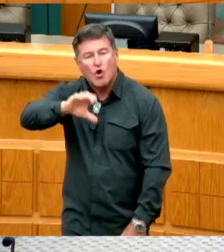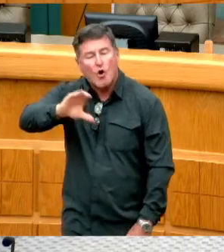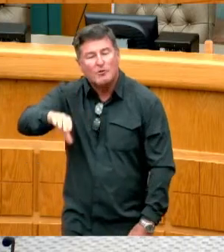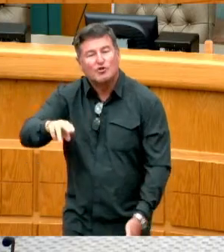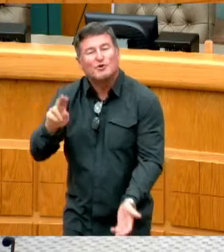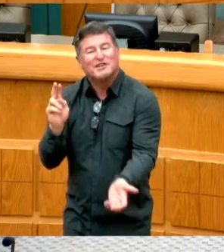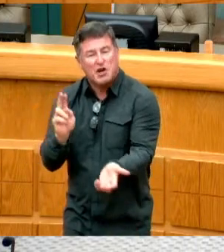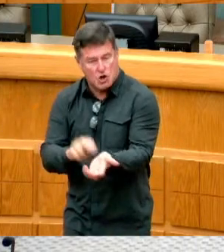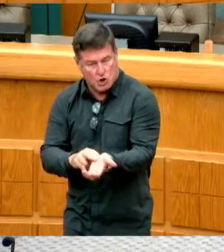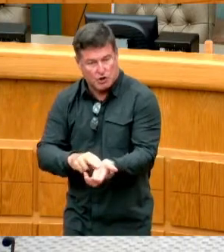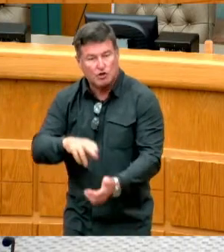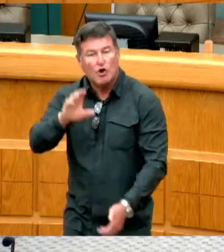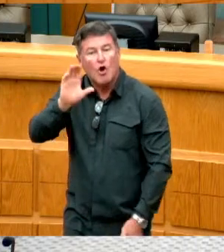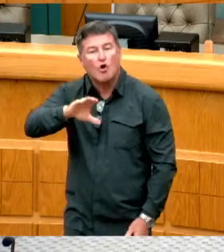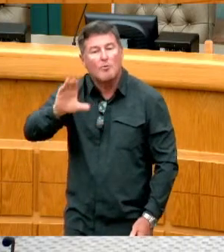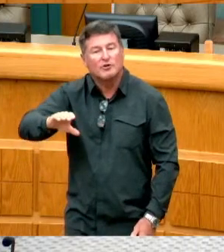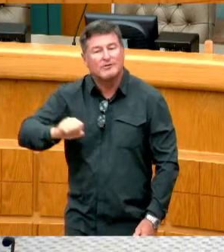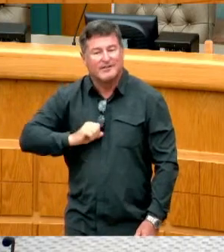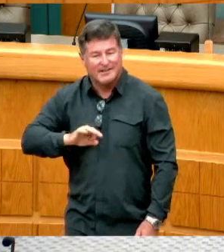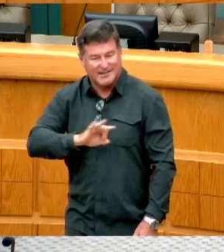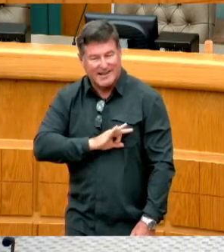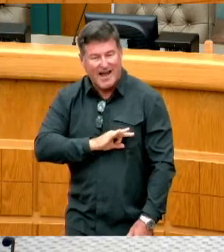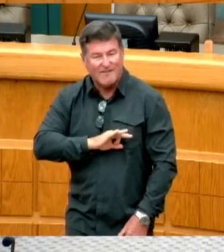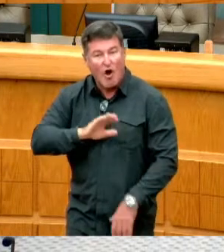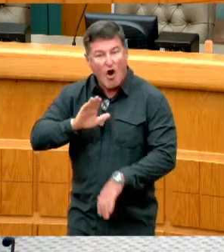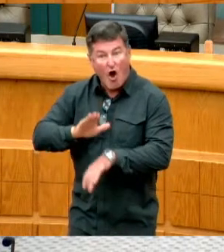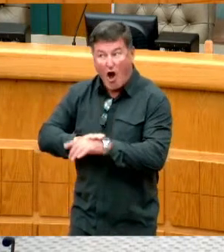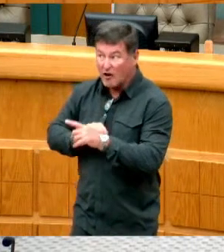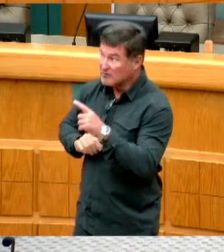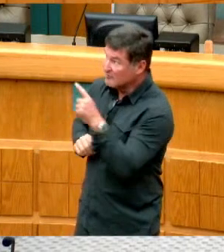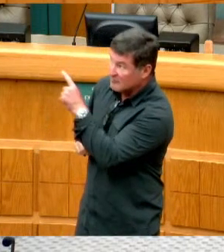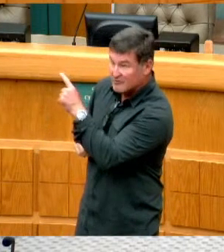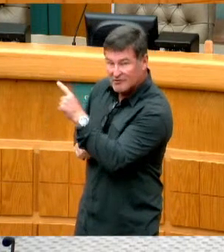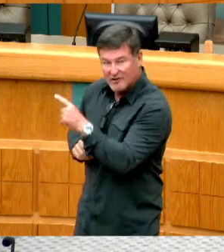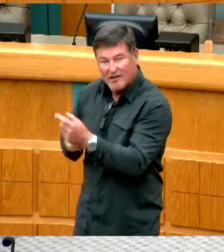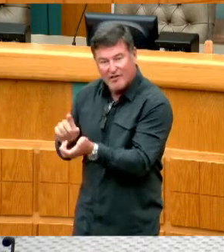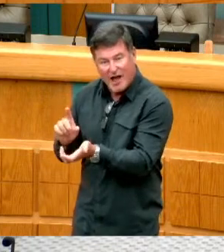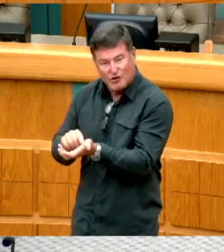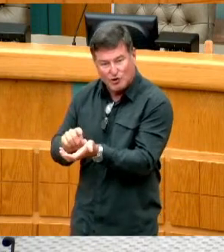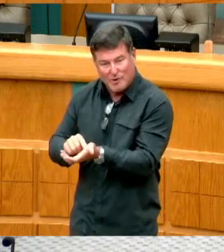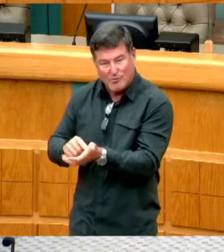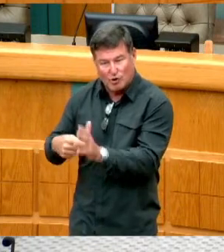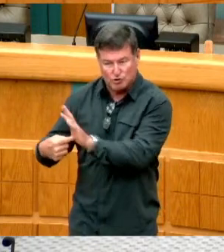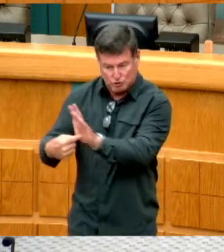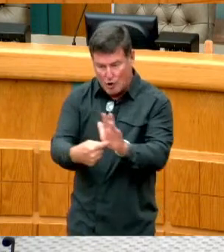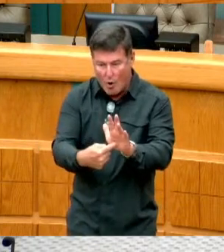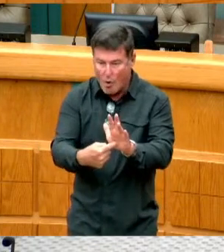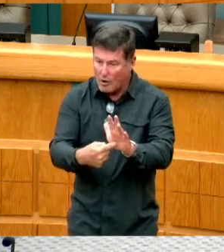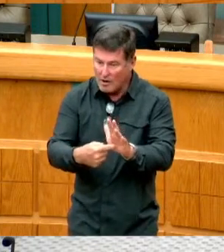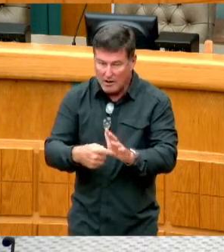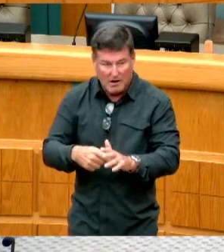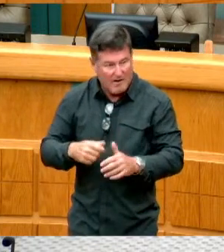for the nation to see how vaccinations can be done efficiently